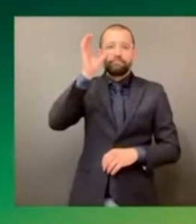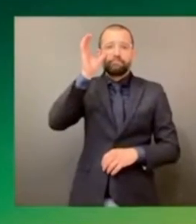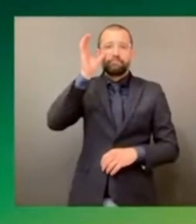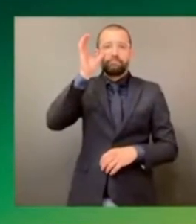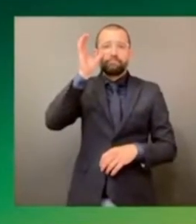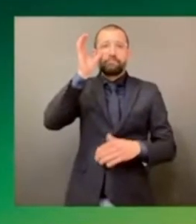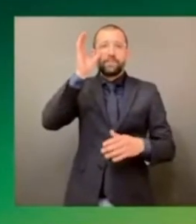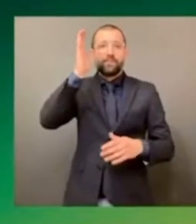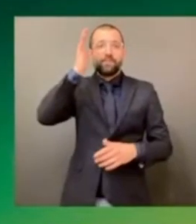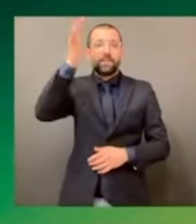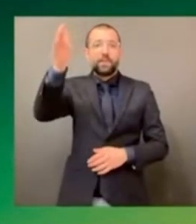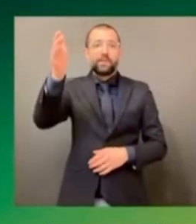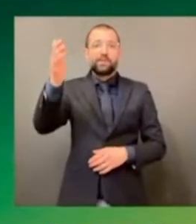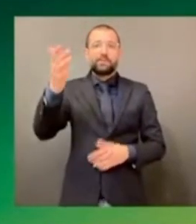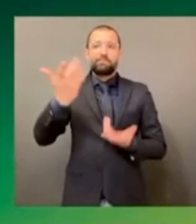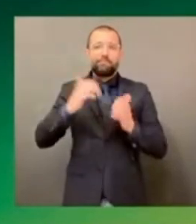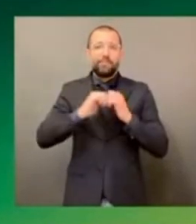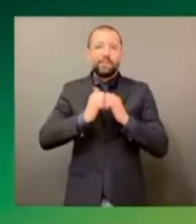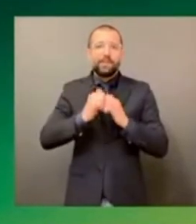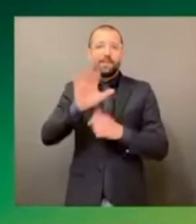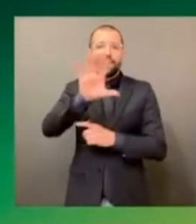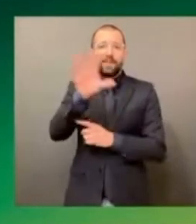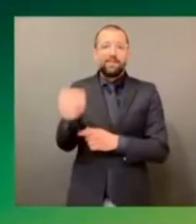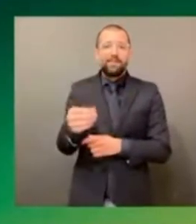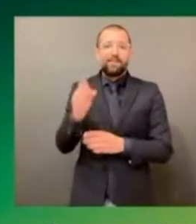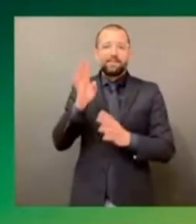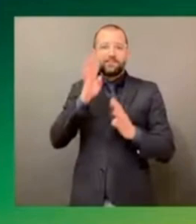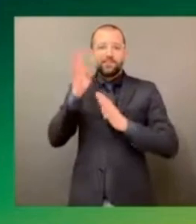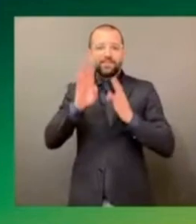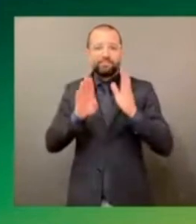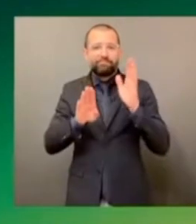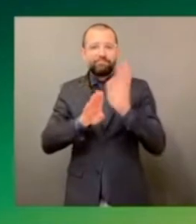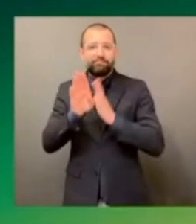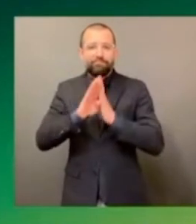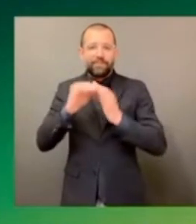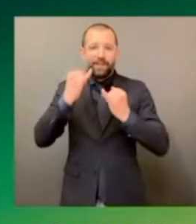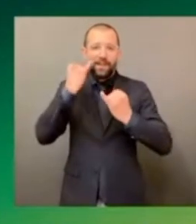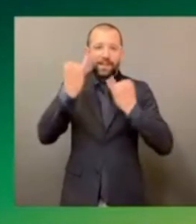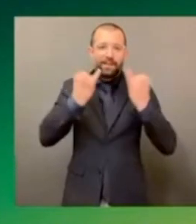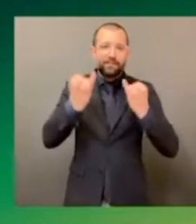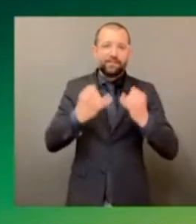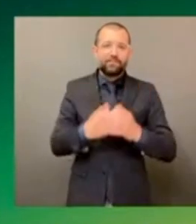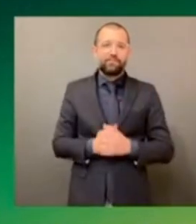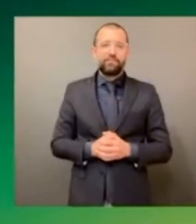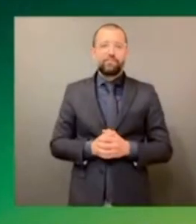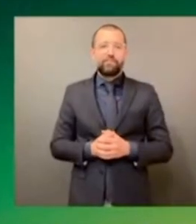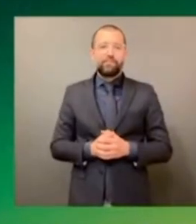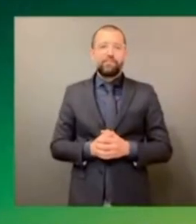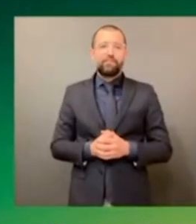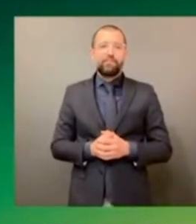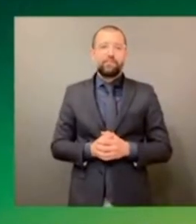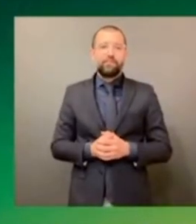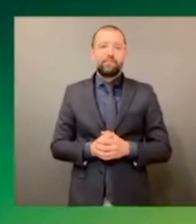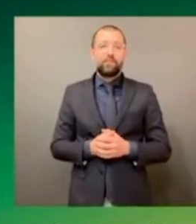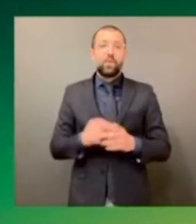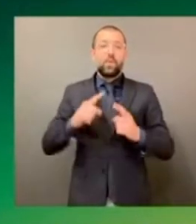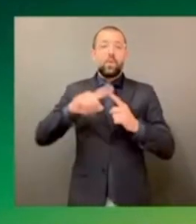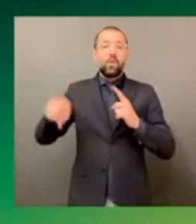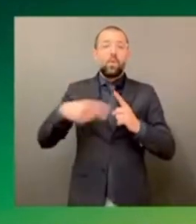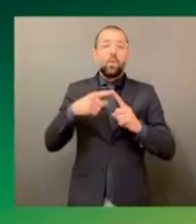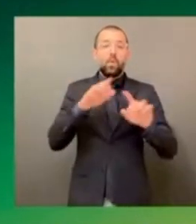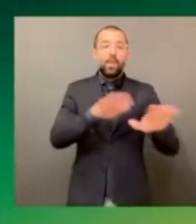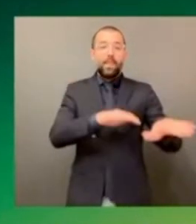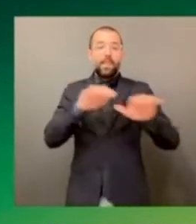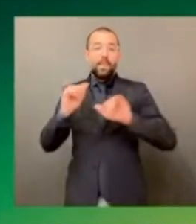African innovation. So as we leave here today, let us consider then